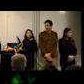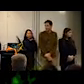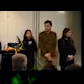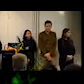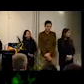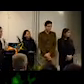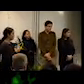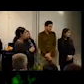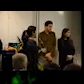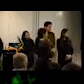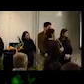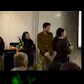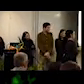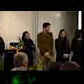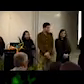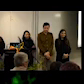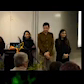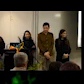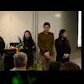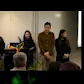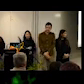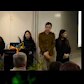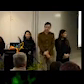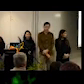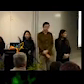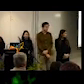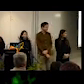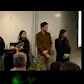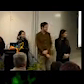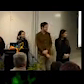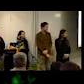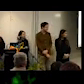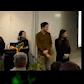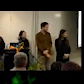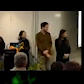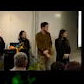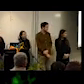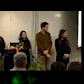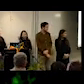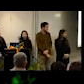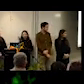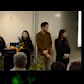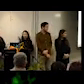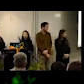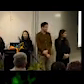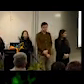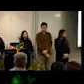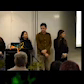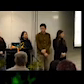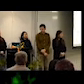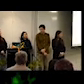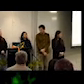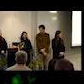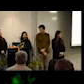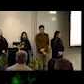Yeah, so I've got a question over here. I'll just bring the mic around to you guys. If you could just speak into the mic, and then everyone online will be able to hear